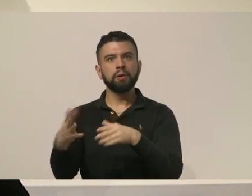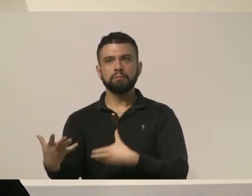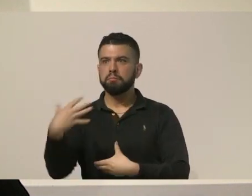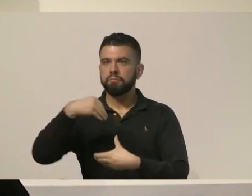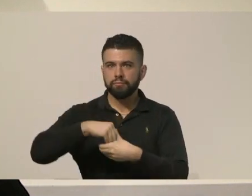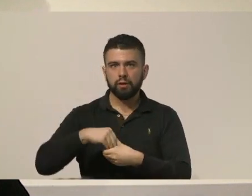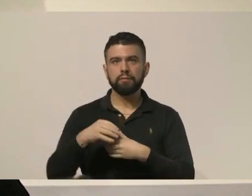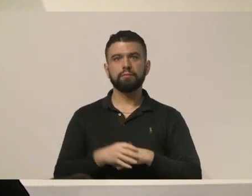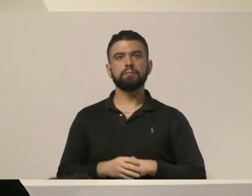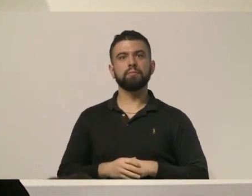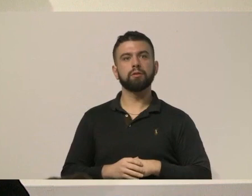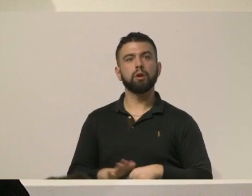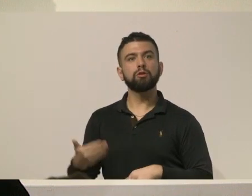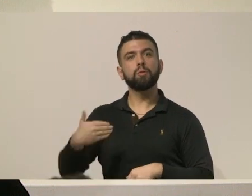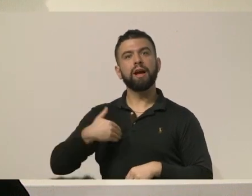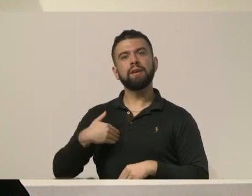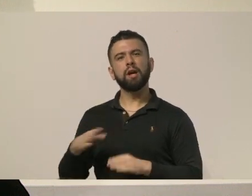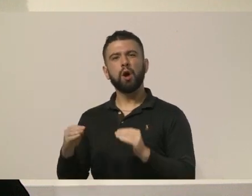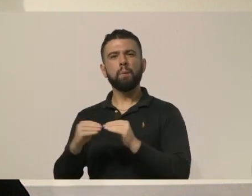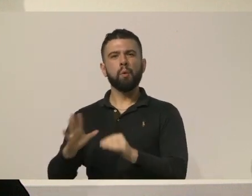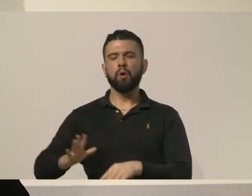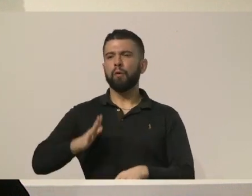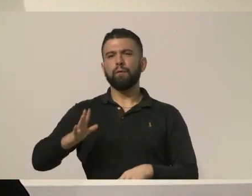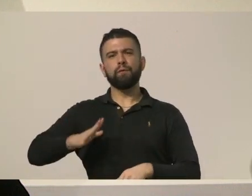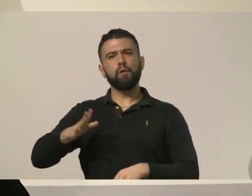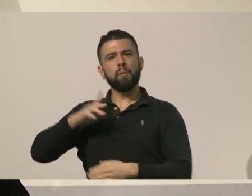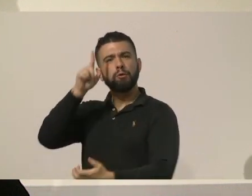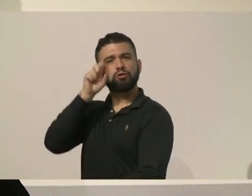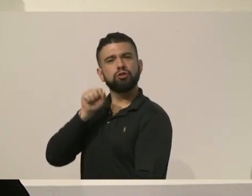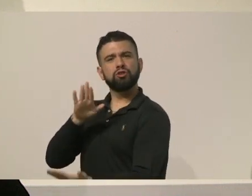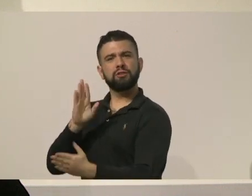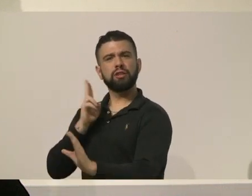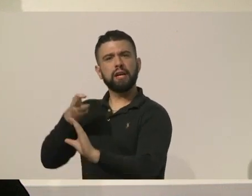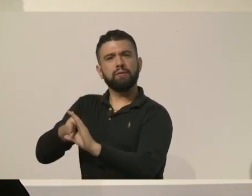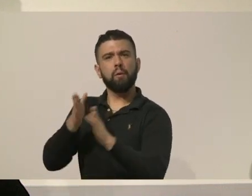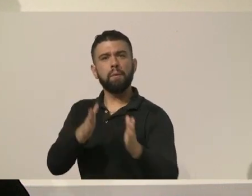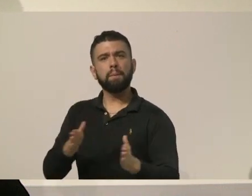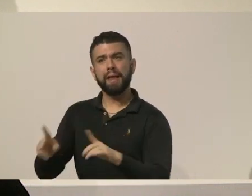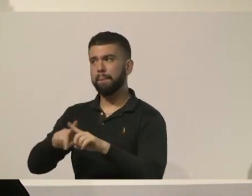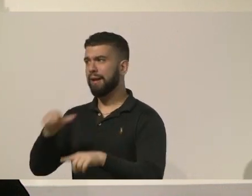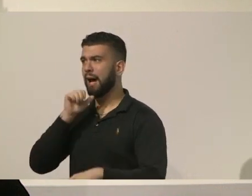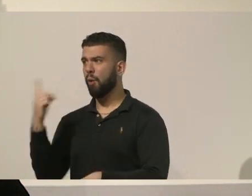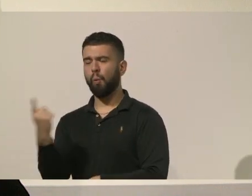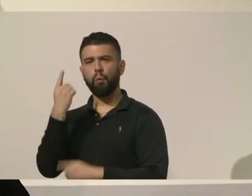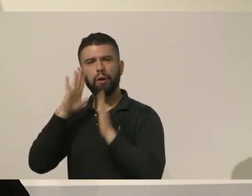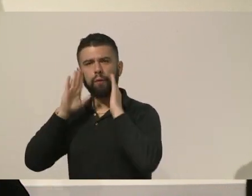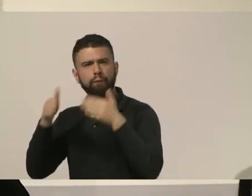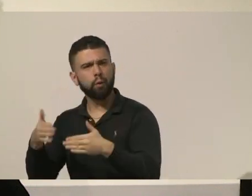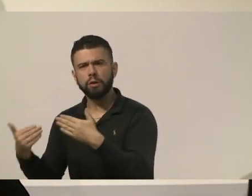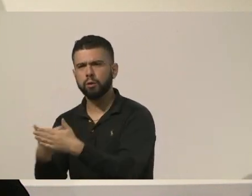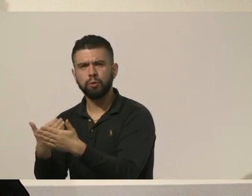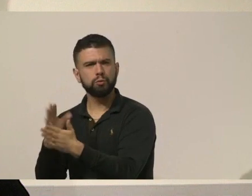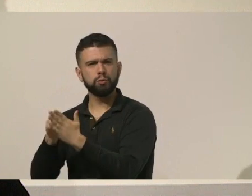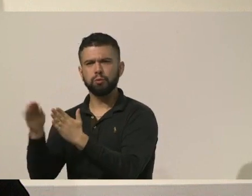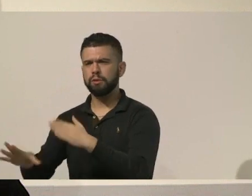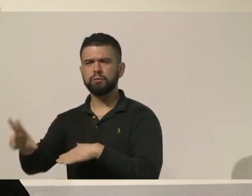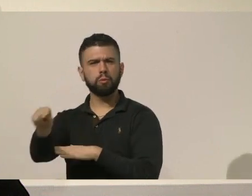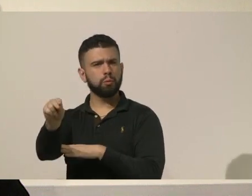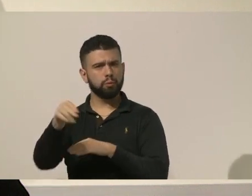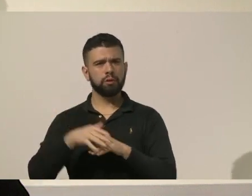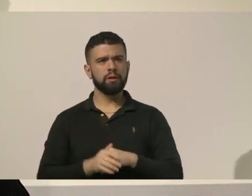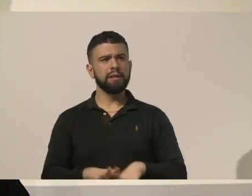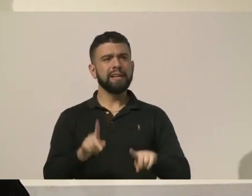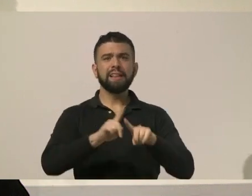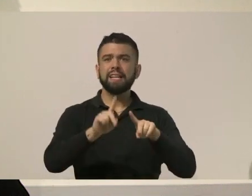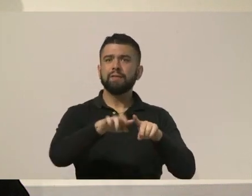that having a formal strategic enrollment plan, but one that isn't just about new students, one that is encompassing the work that happens